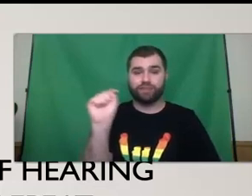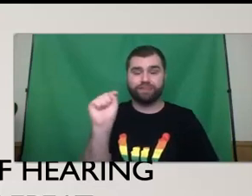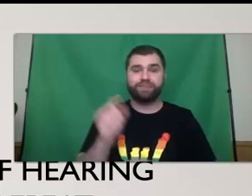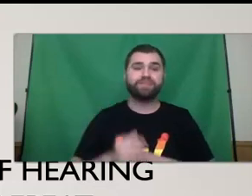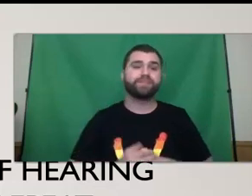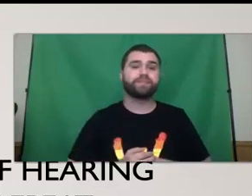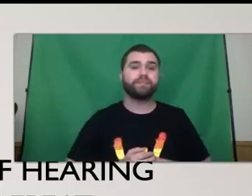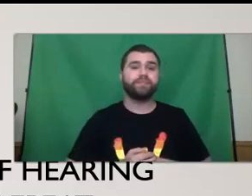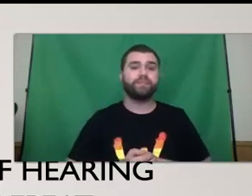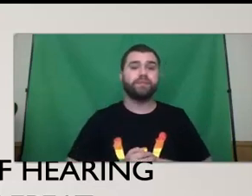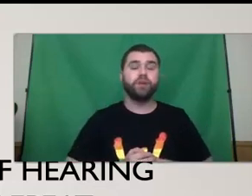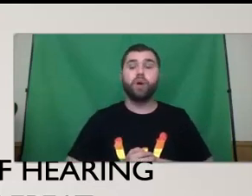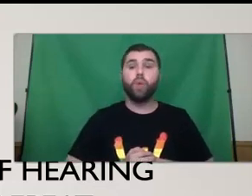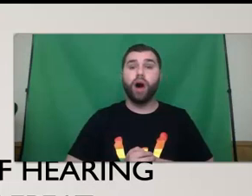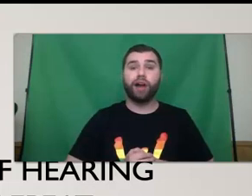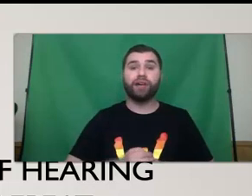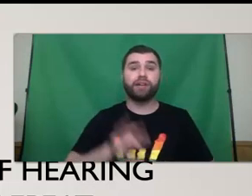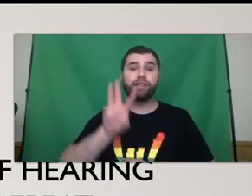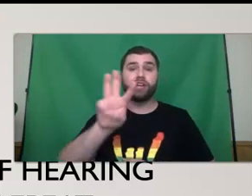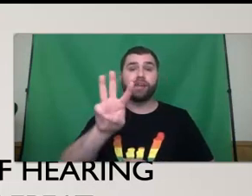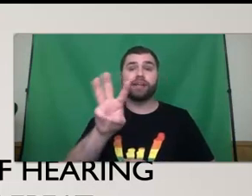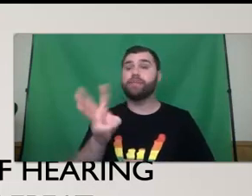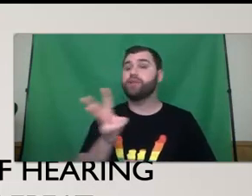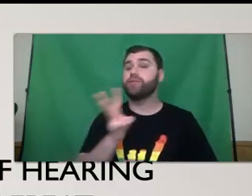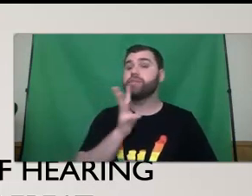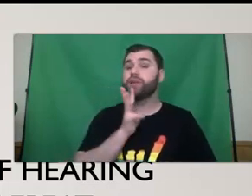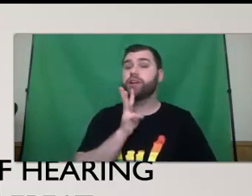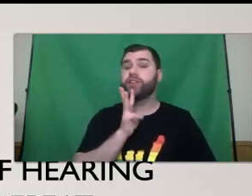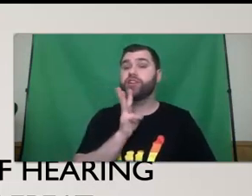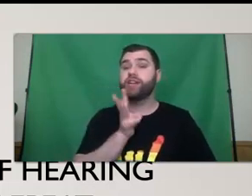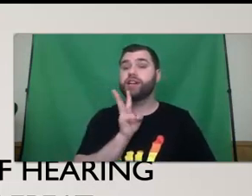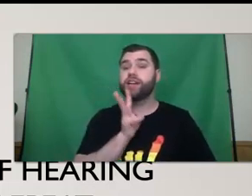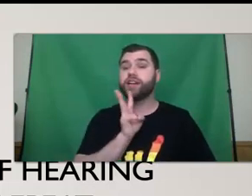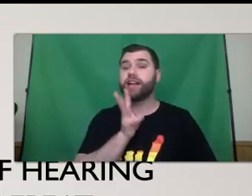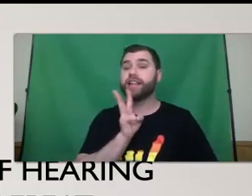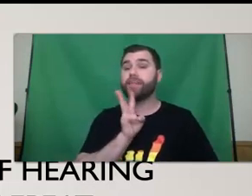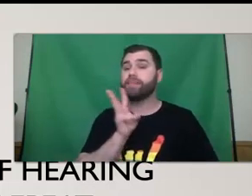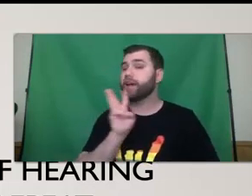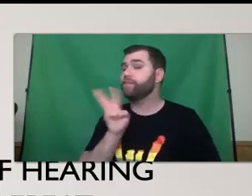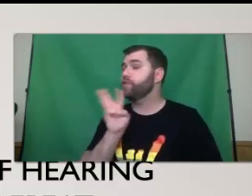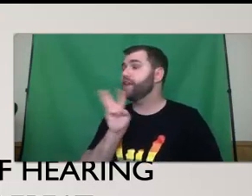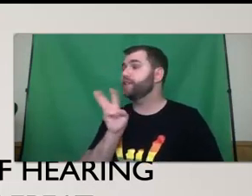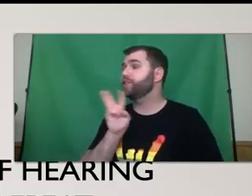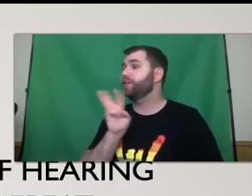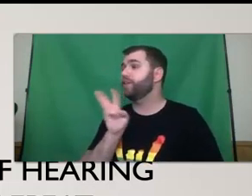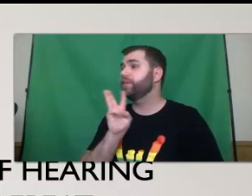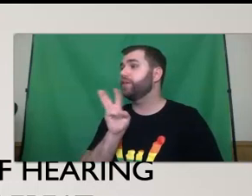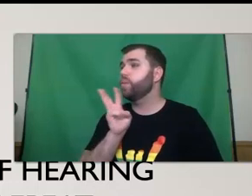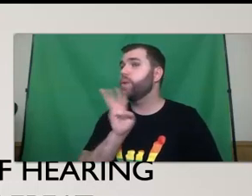restroom. Water. So you're going to make a W, put it on your chin, and kind of tap it back and forth as